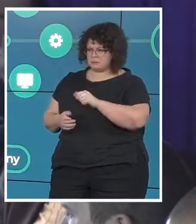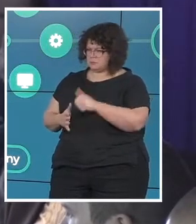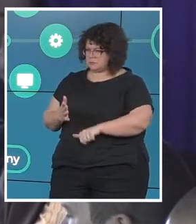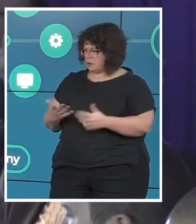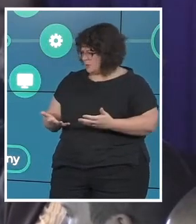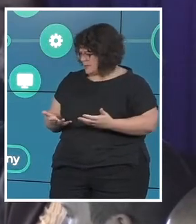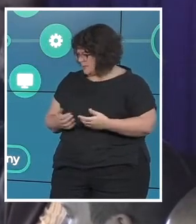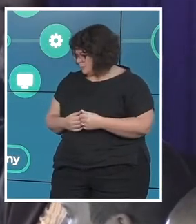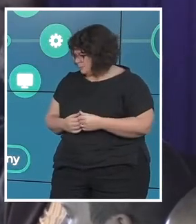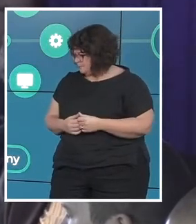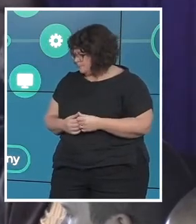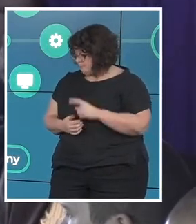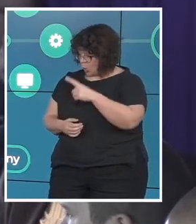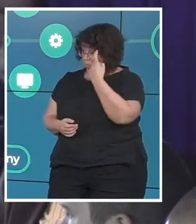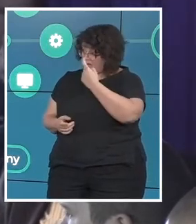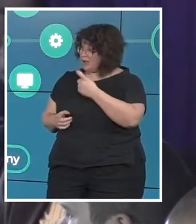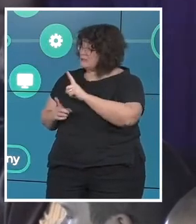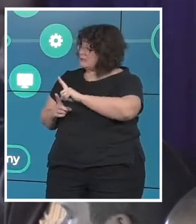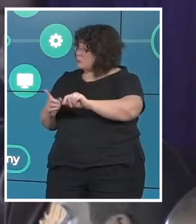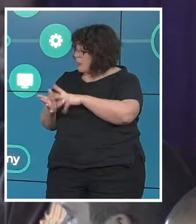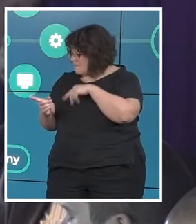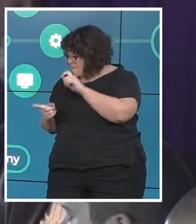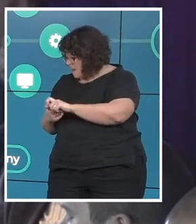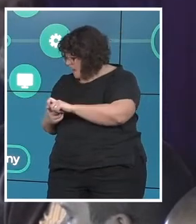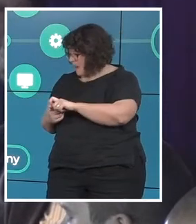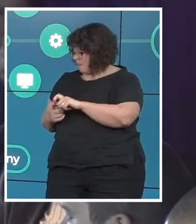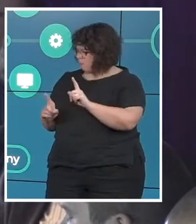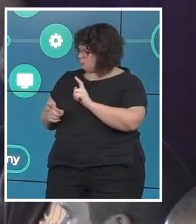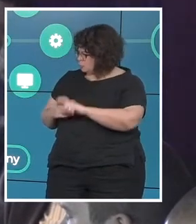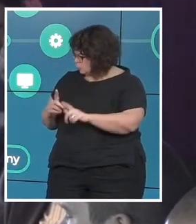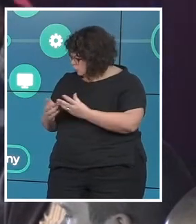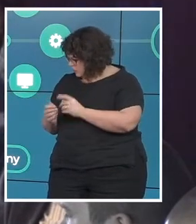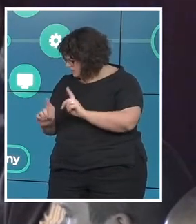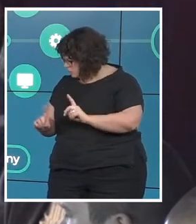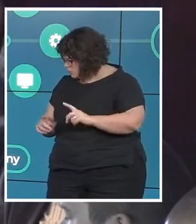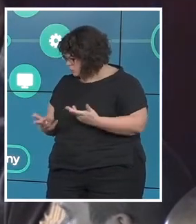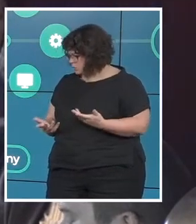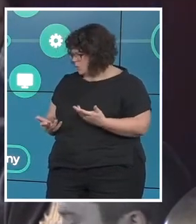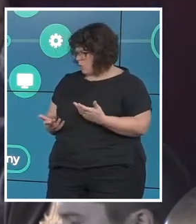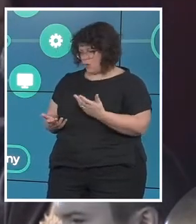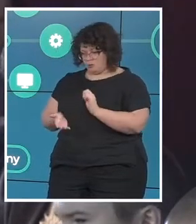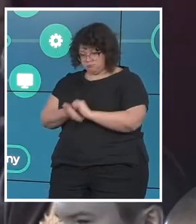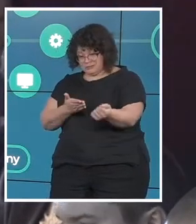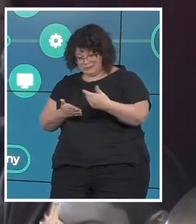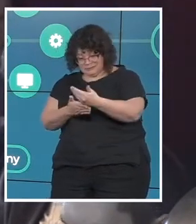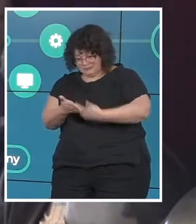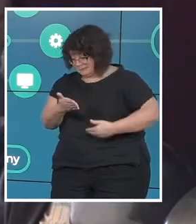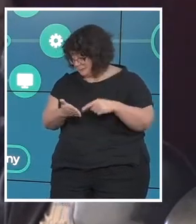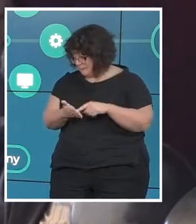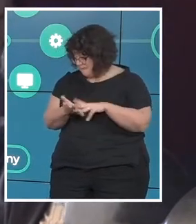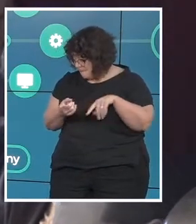into a physical format and what can you do? So from a digital point of view, maybe try HaptiMap. Great, thank